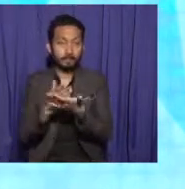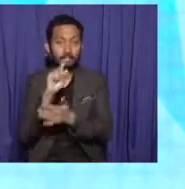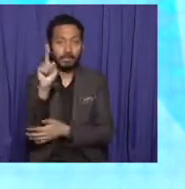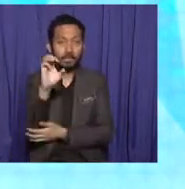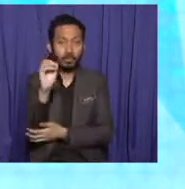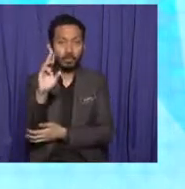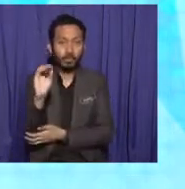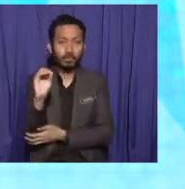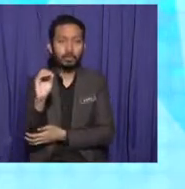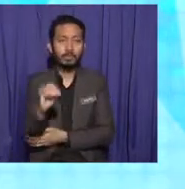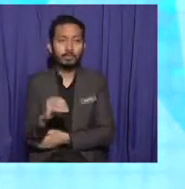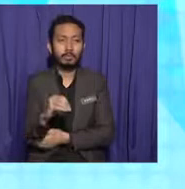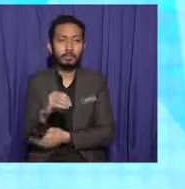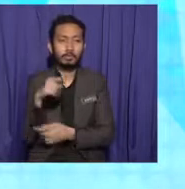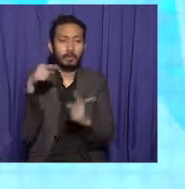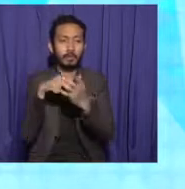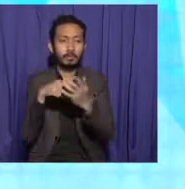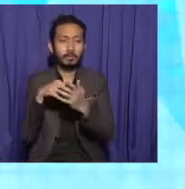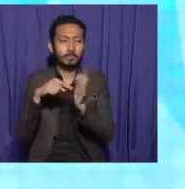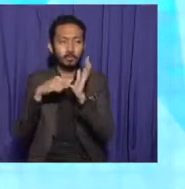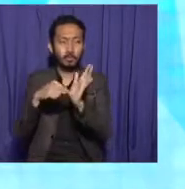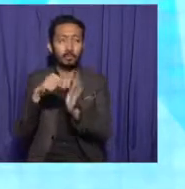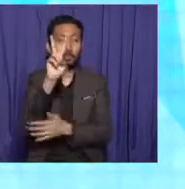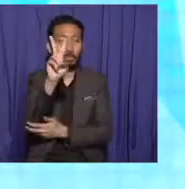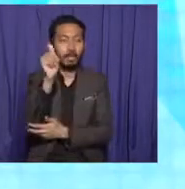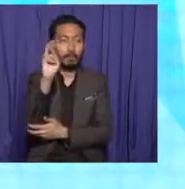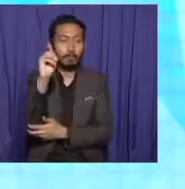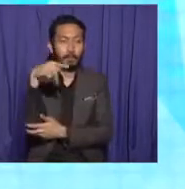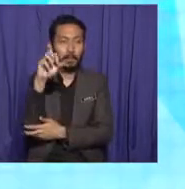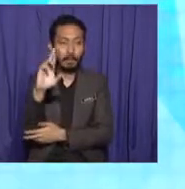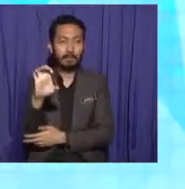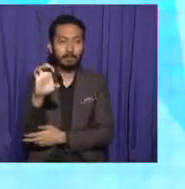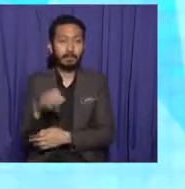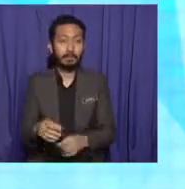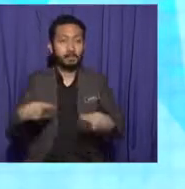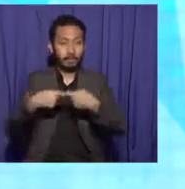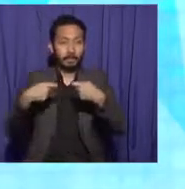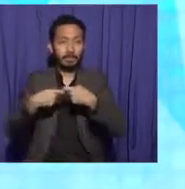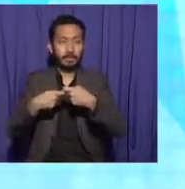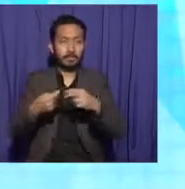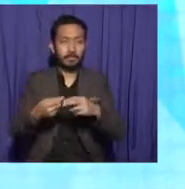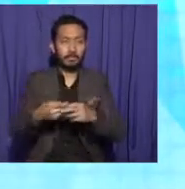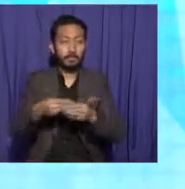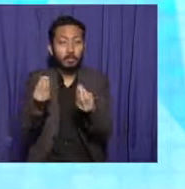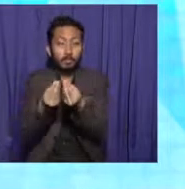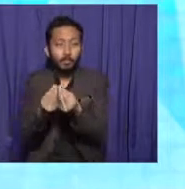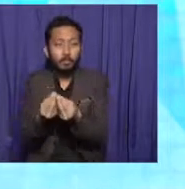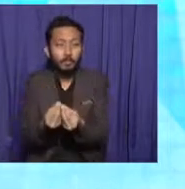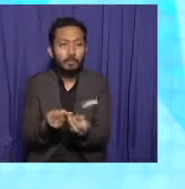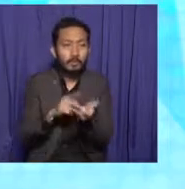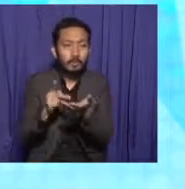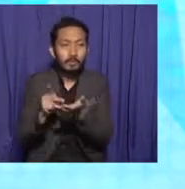amperes. The current measured by the AC emitter is called the effective current or the root mean square